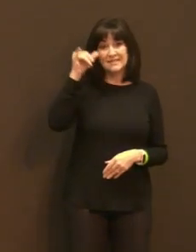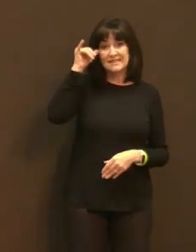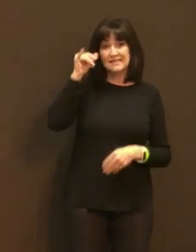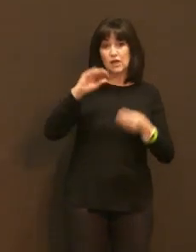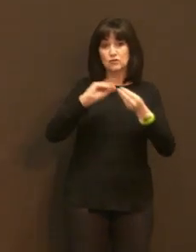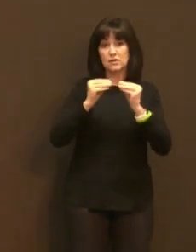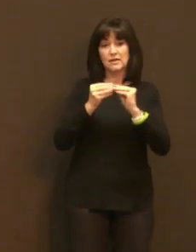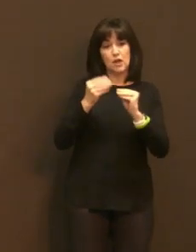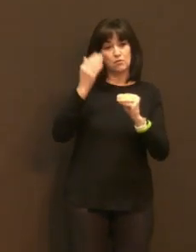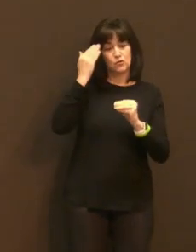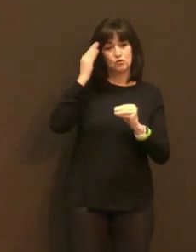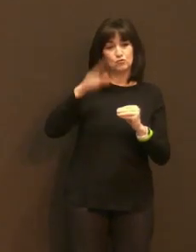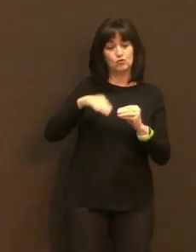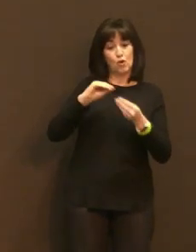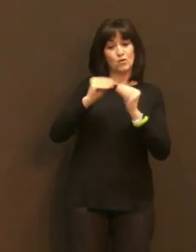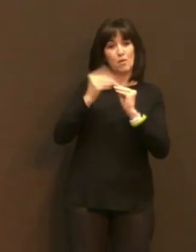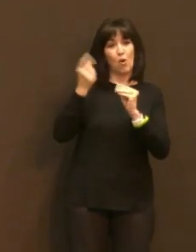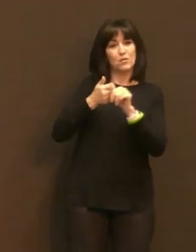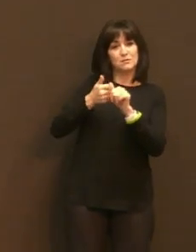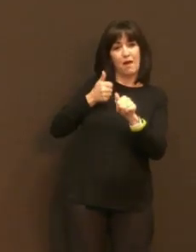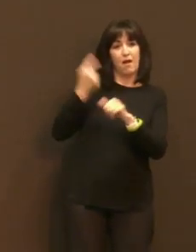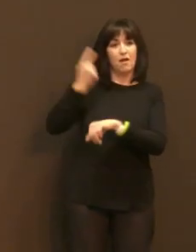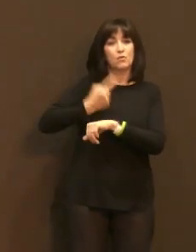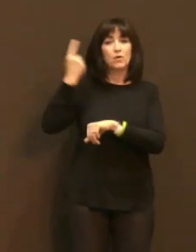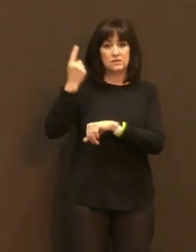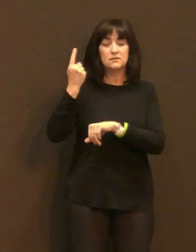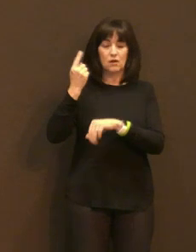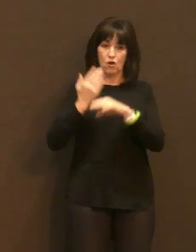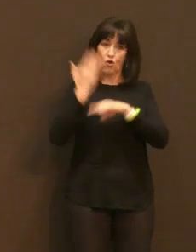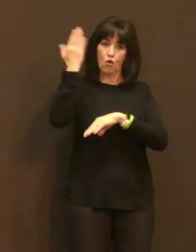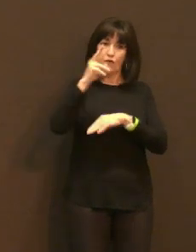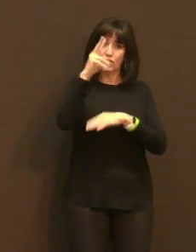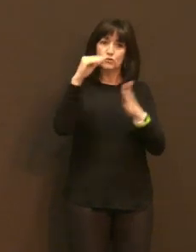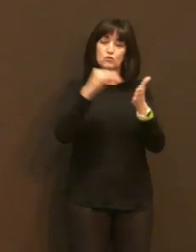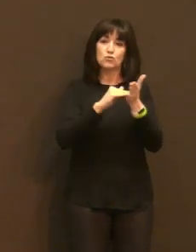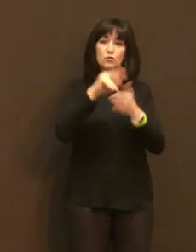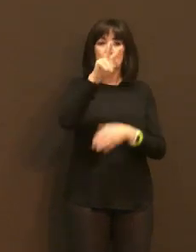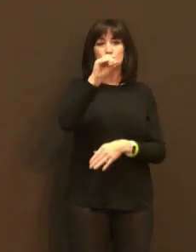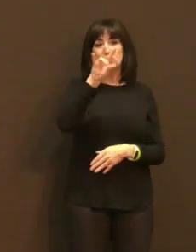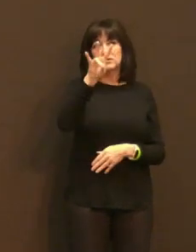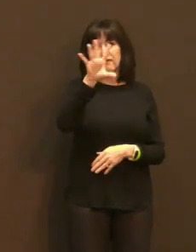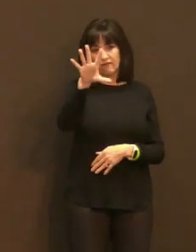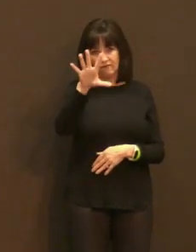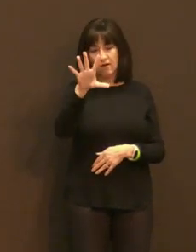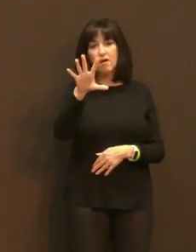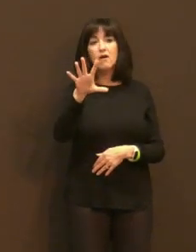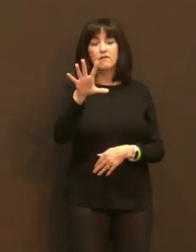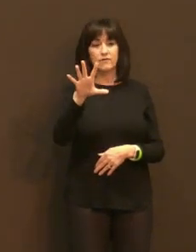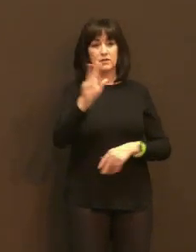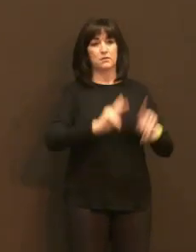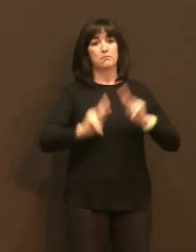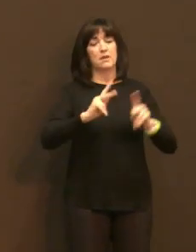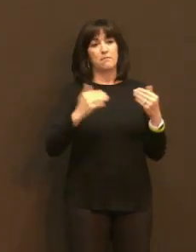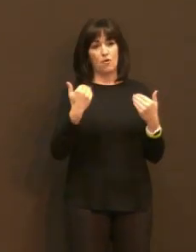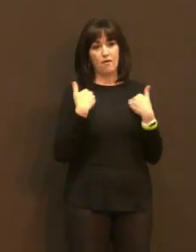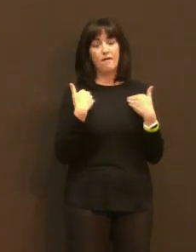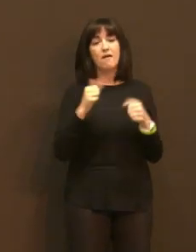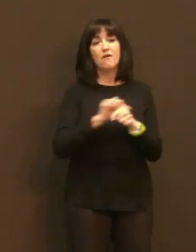with 275 positive cases. And importantly, as we talk about the